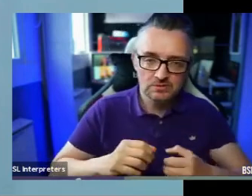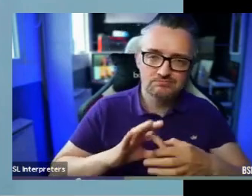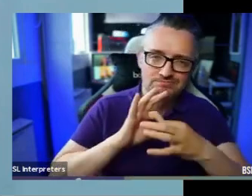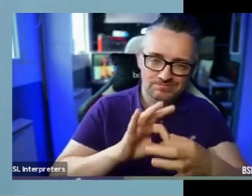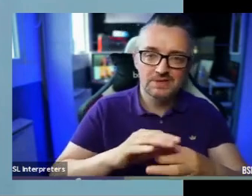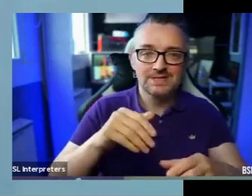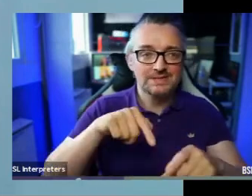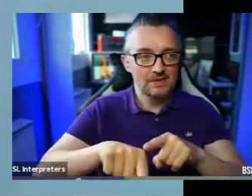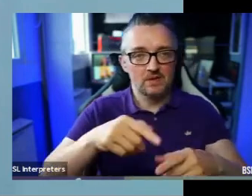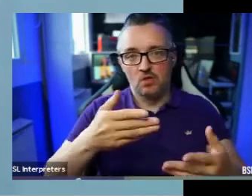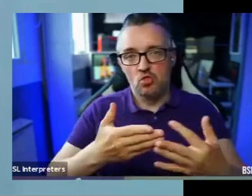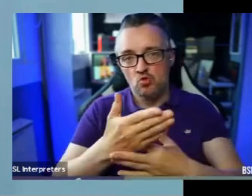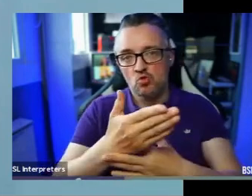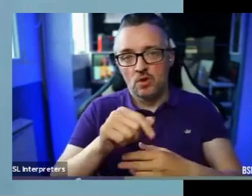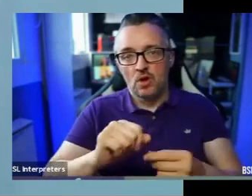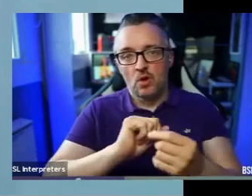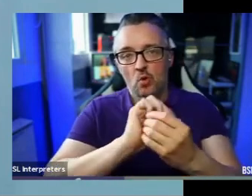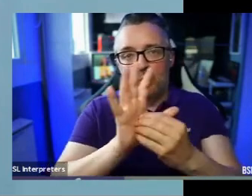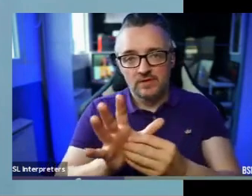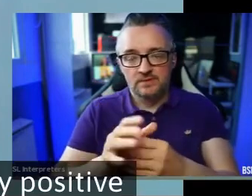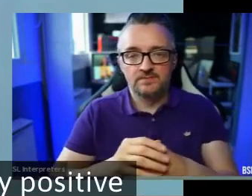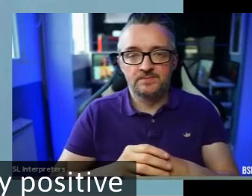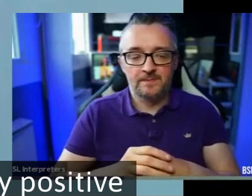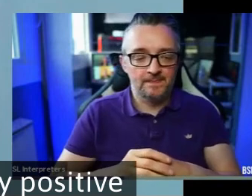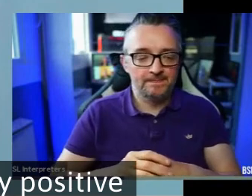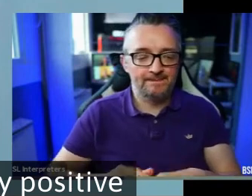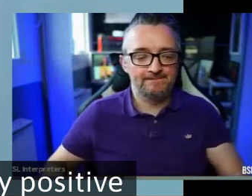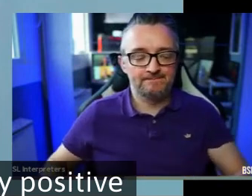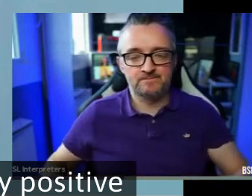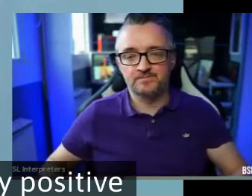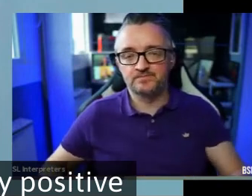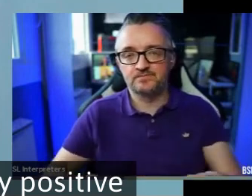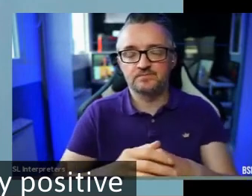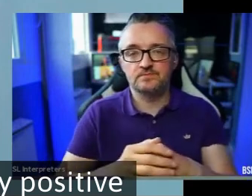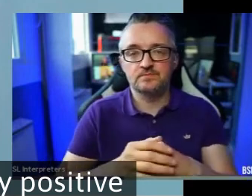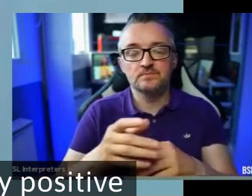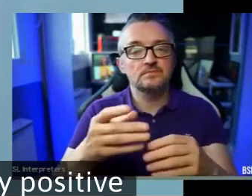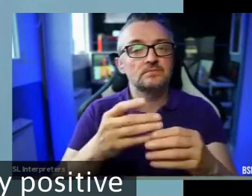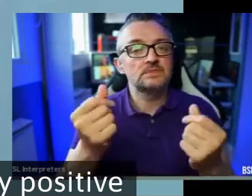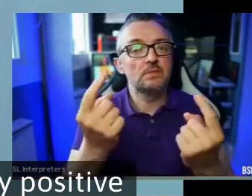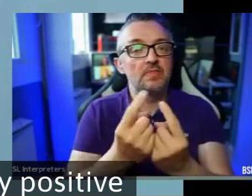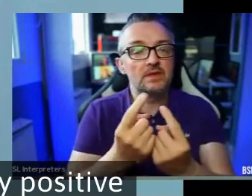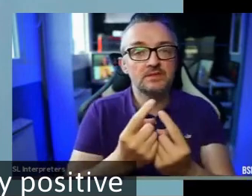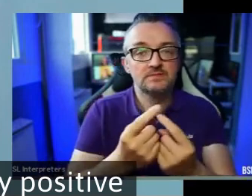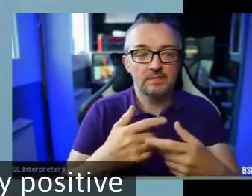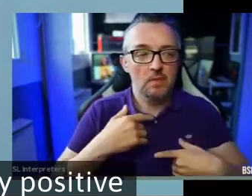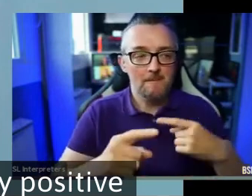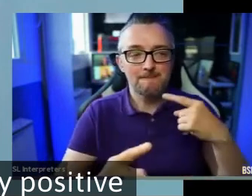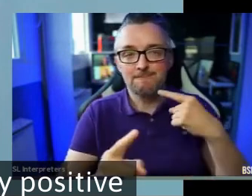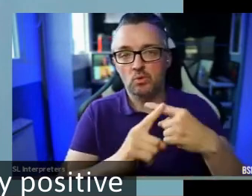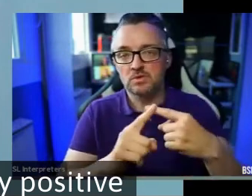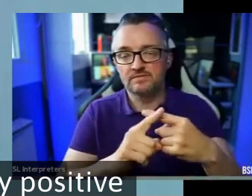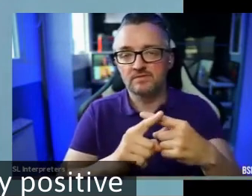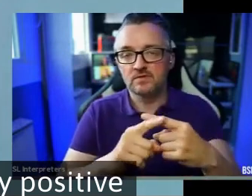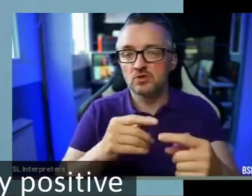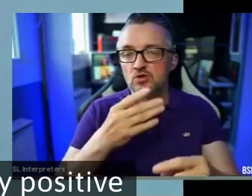resilience in the country, especially in this time of COVID. We found some things are really positive about